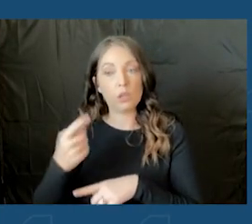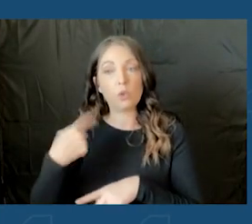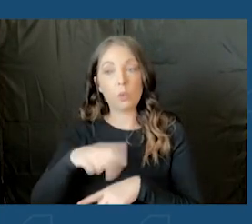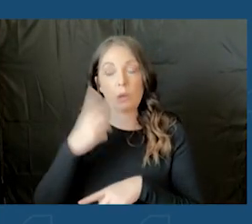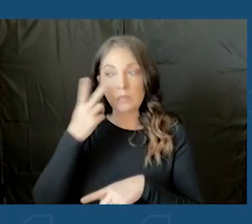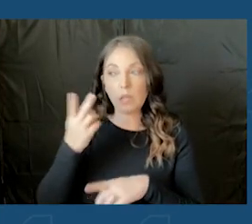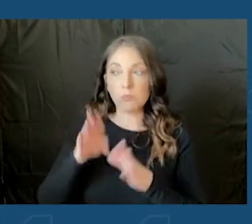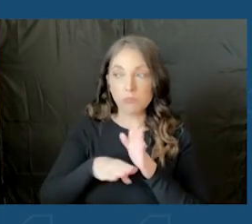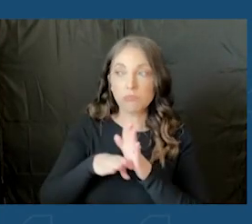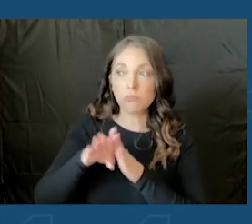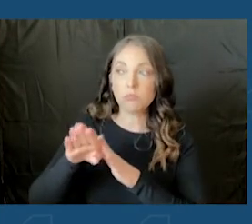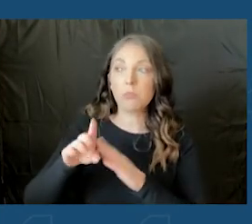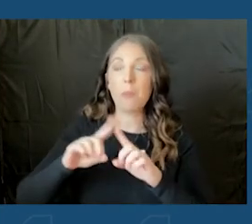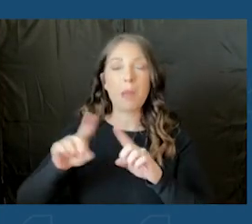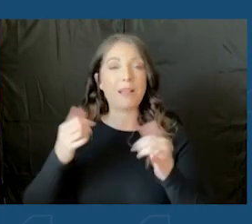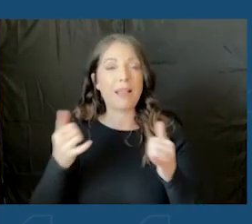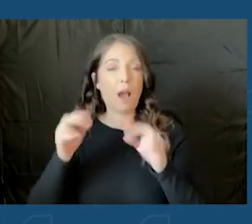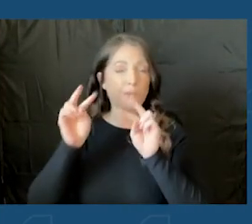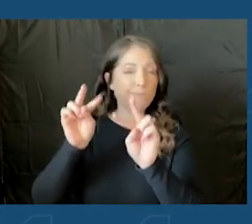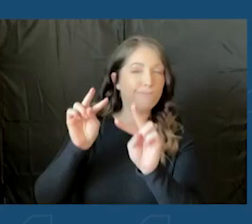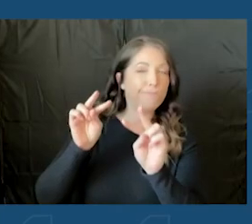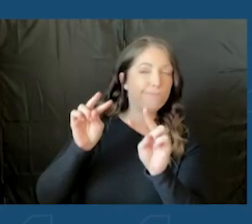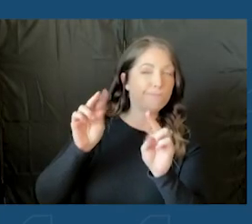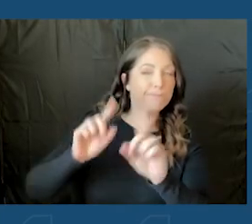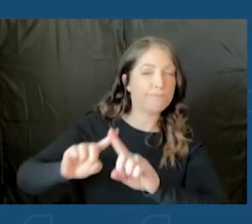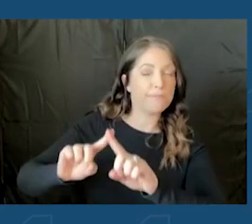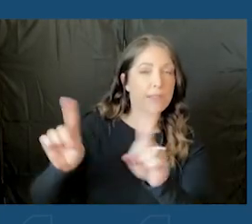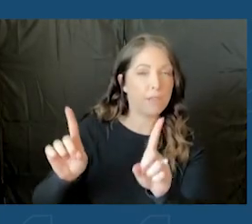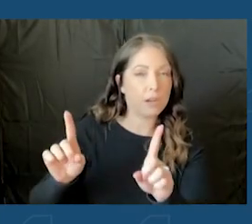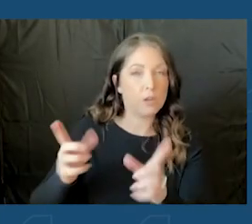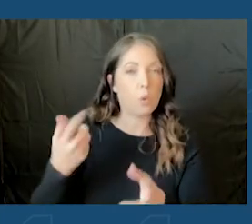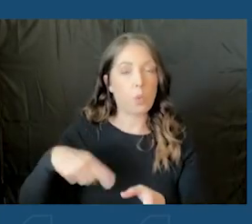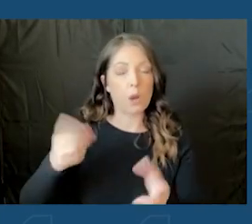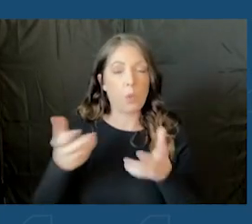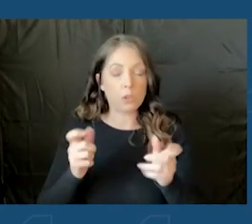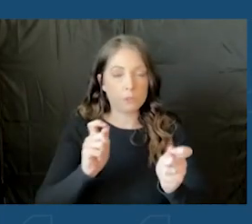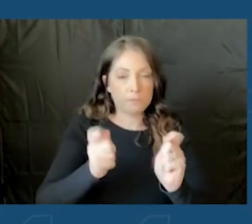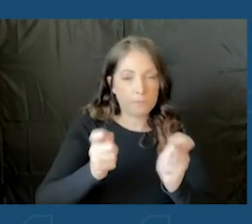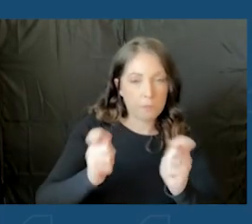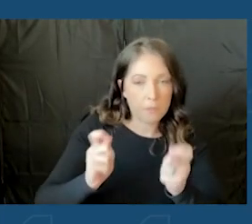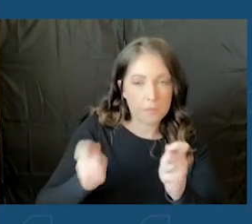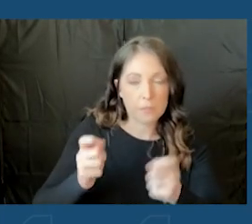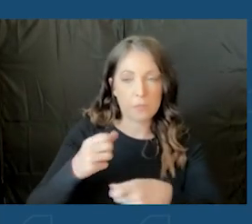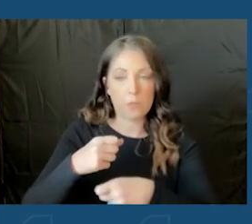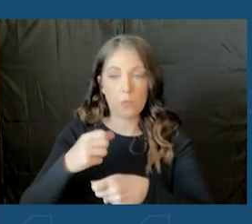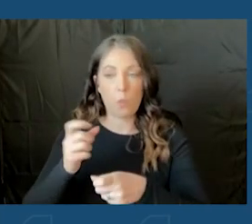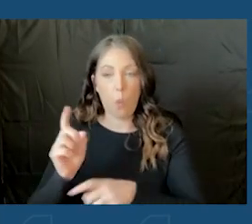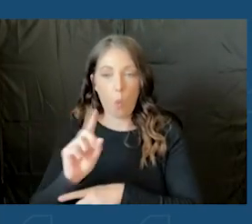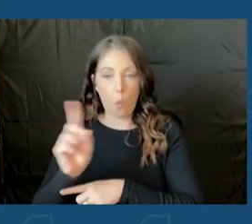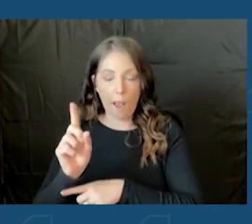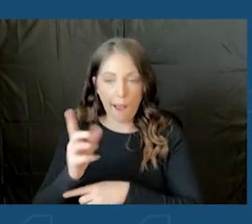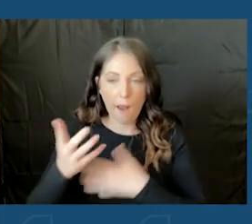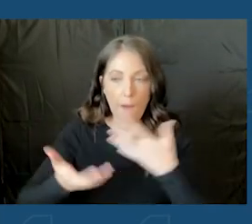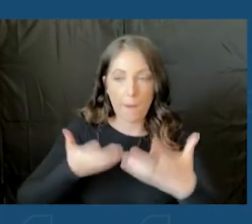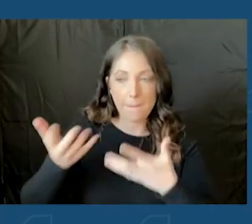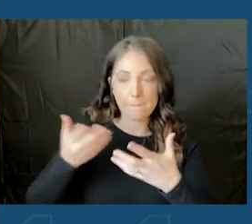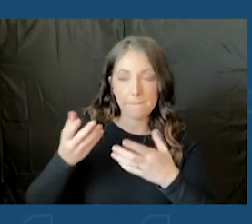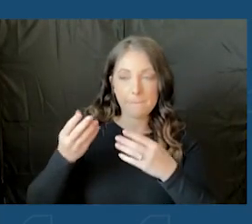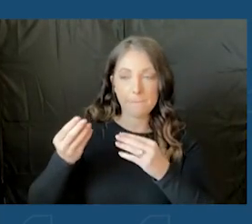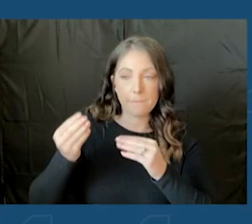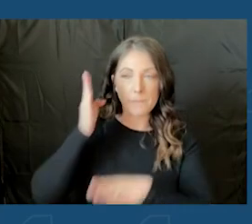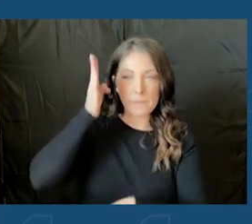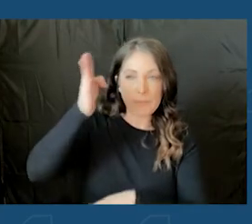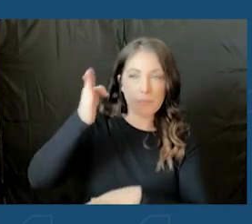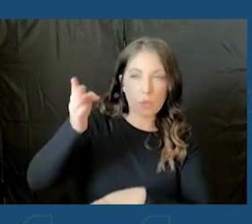to calibrate where we are and just make sure that our commissioners understand what we're heading into. And again, our